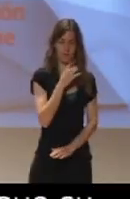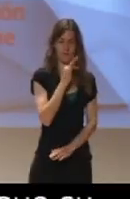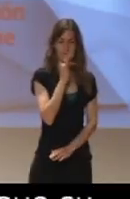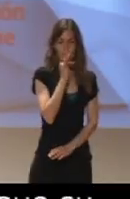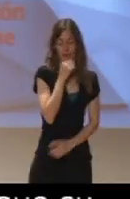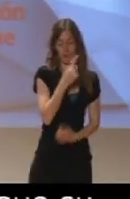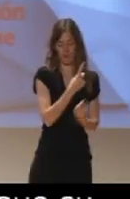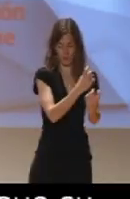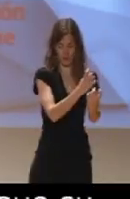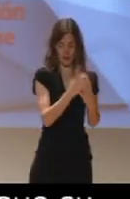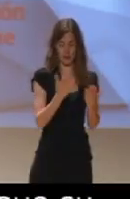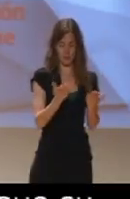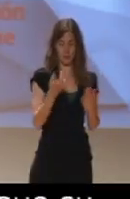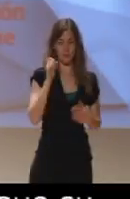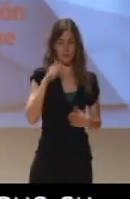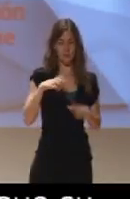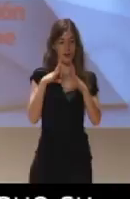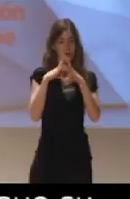it is.